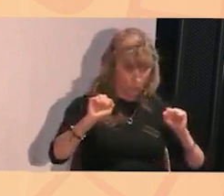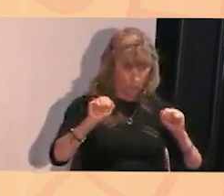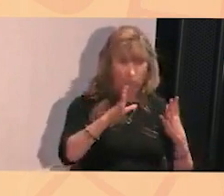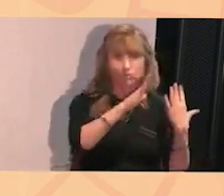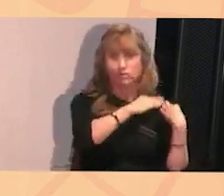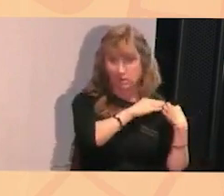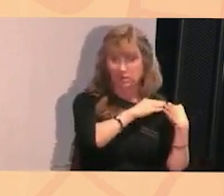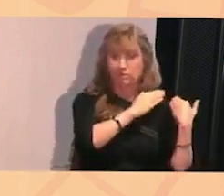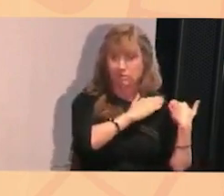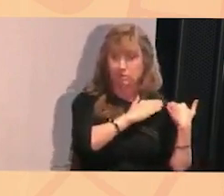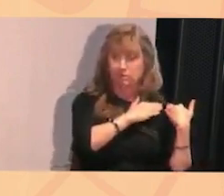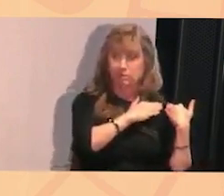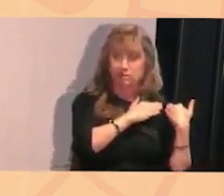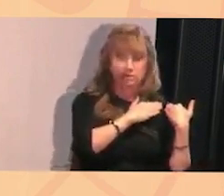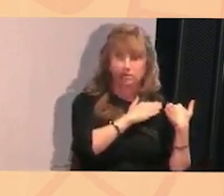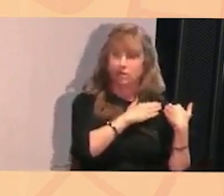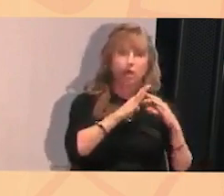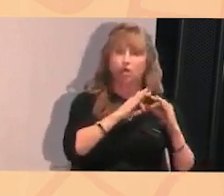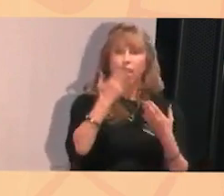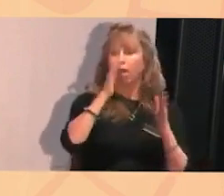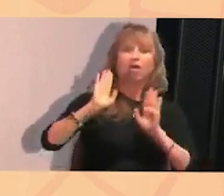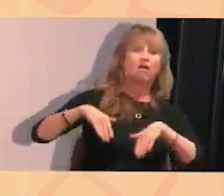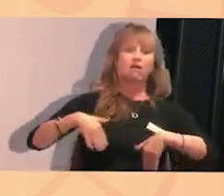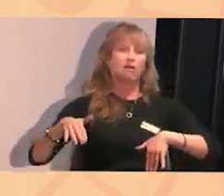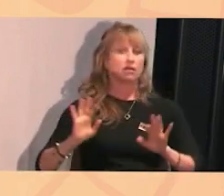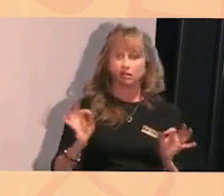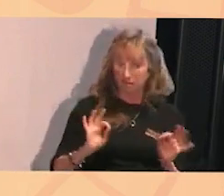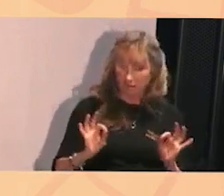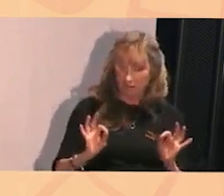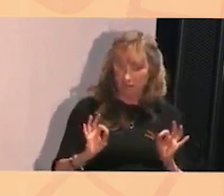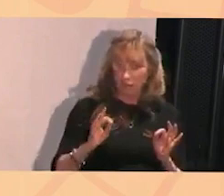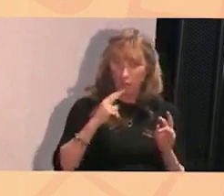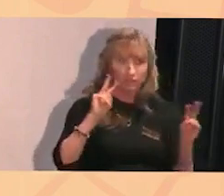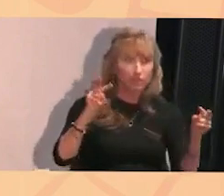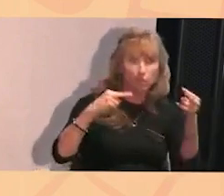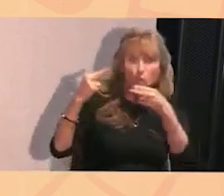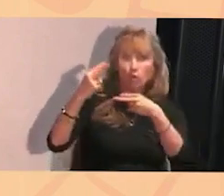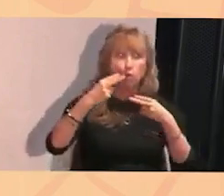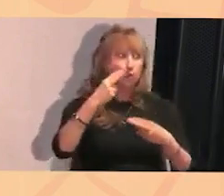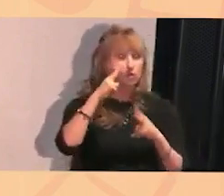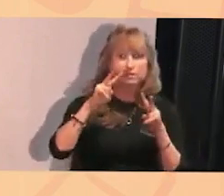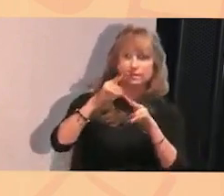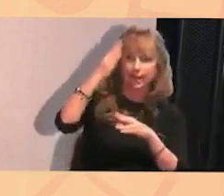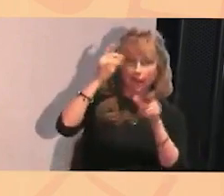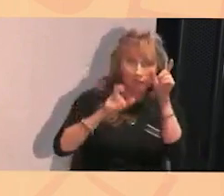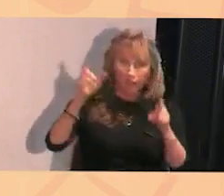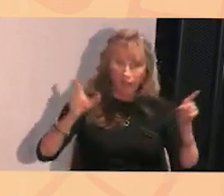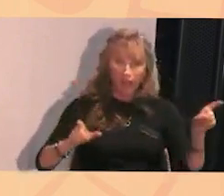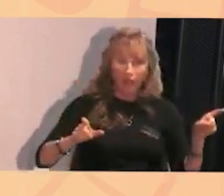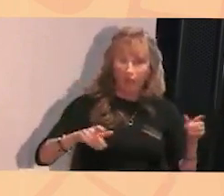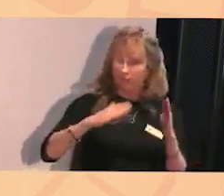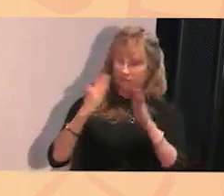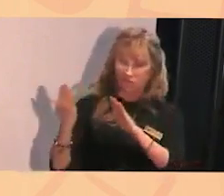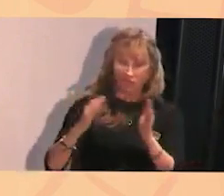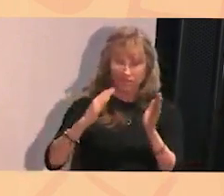It is not something to be taken lightly. And when you look around you and you see your old senior men and women passing away and